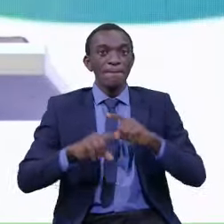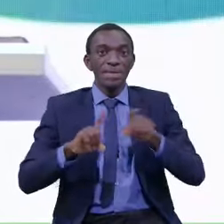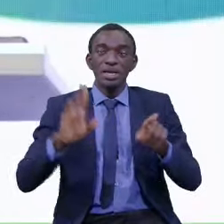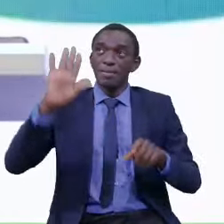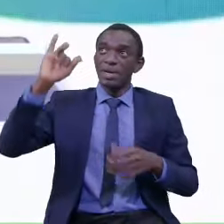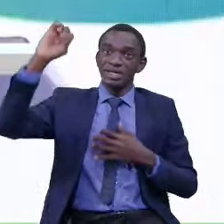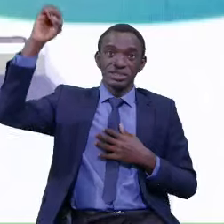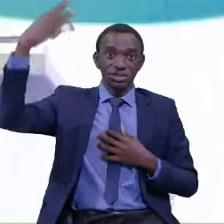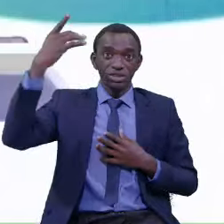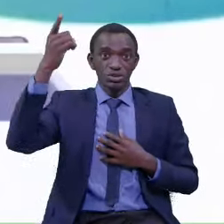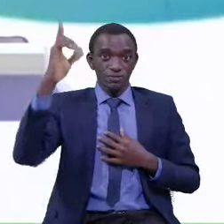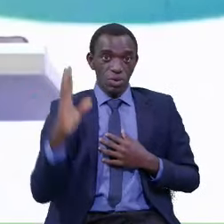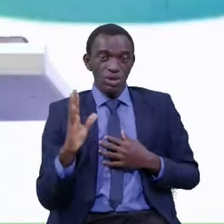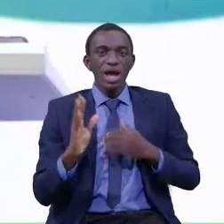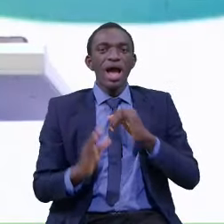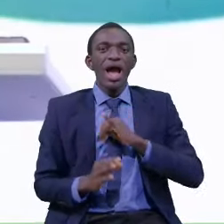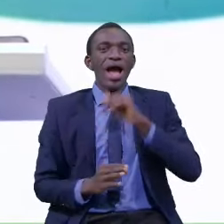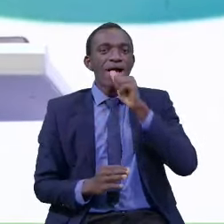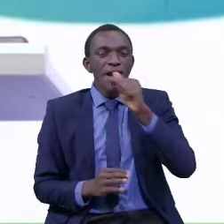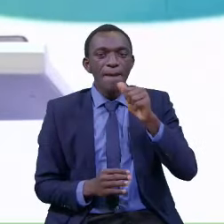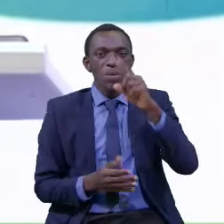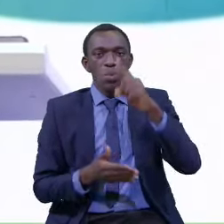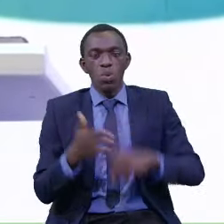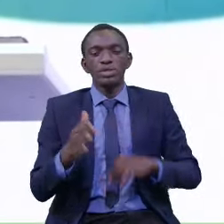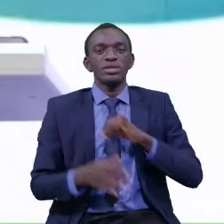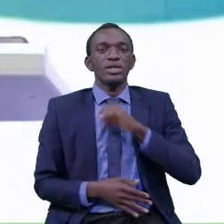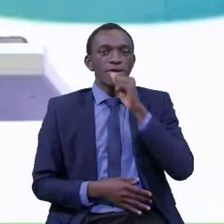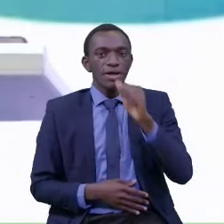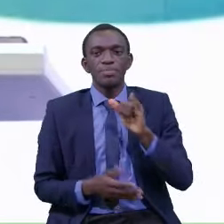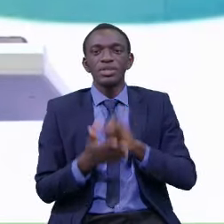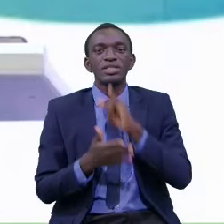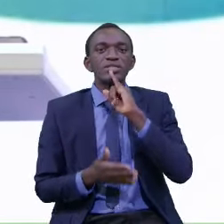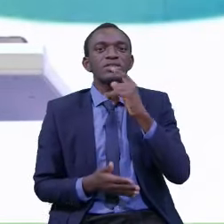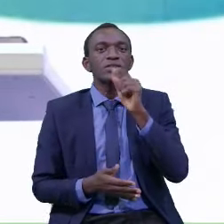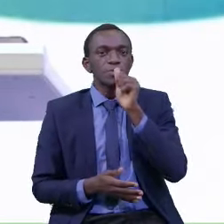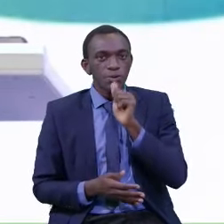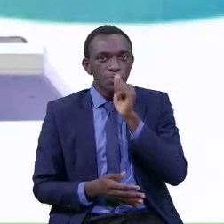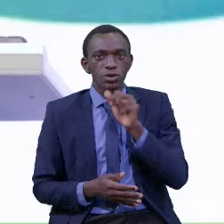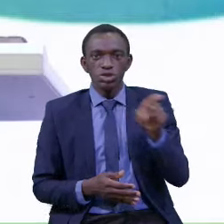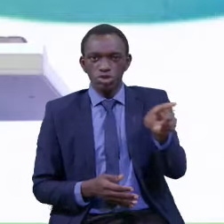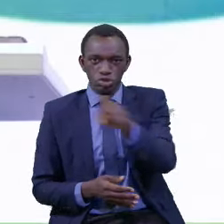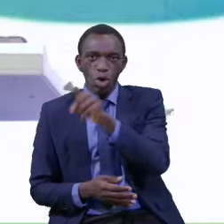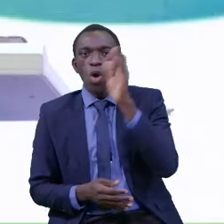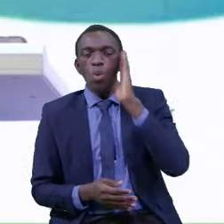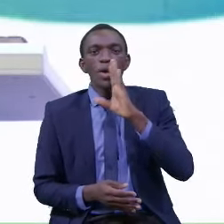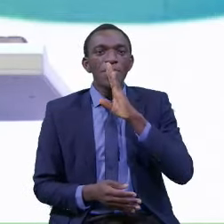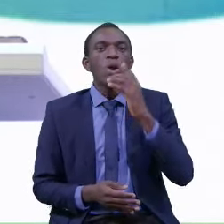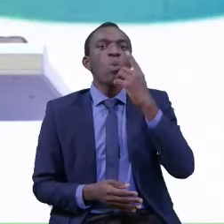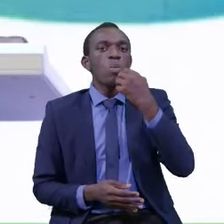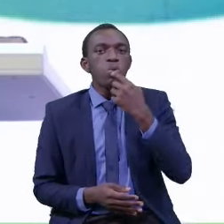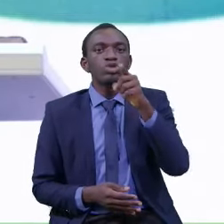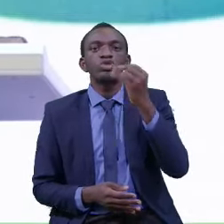I am what I am. That's the secret. You are going to be who you ought to be.